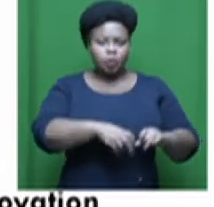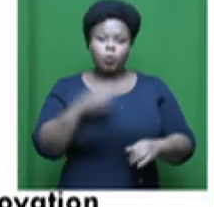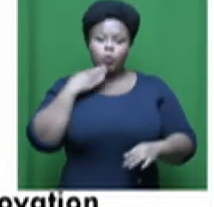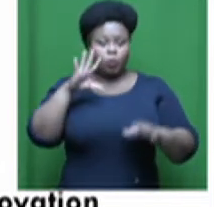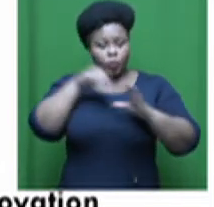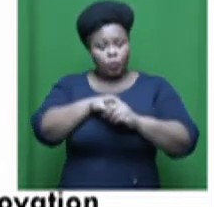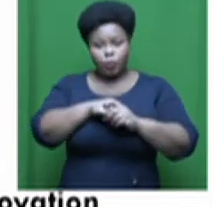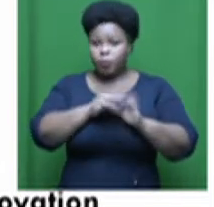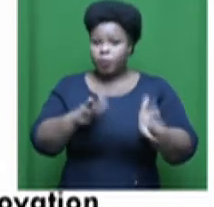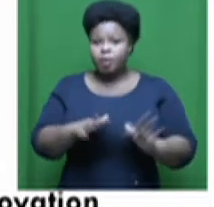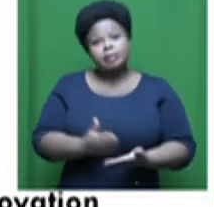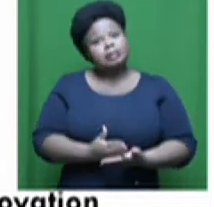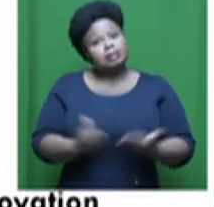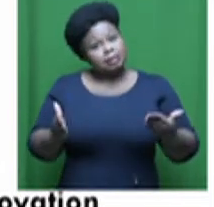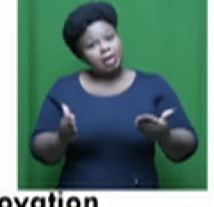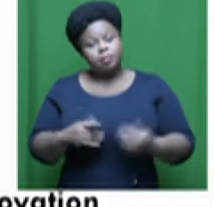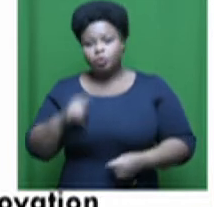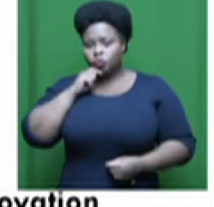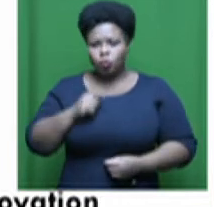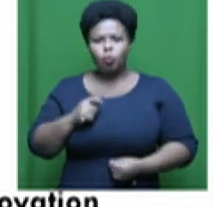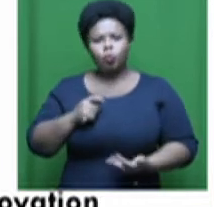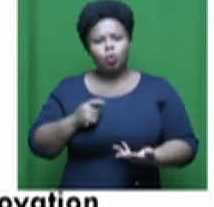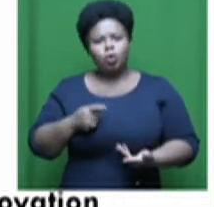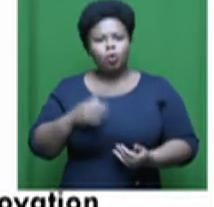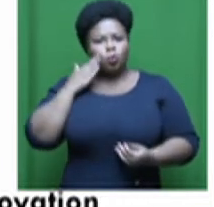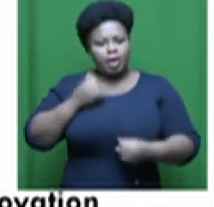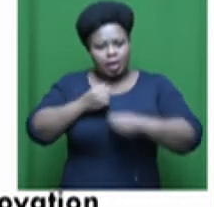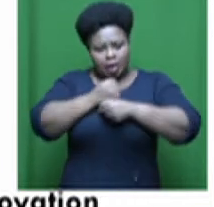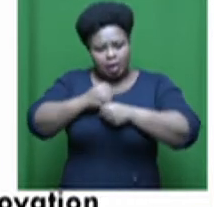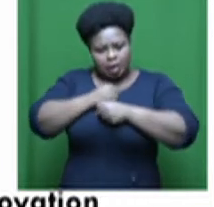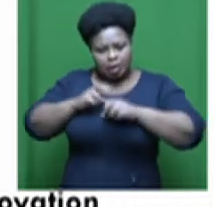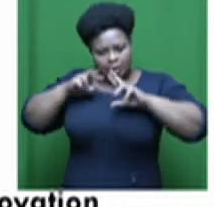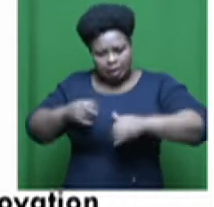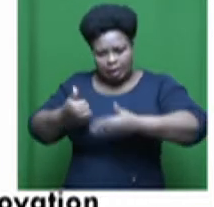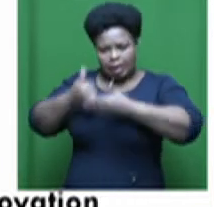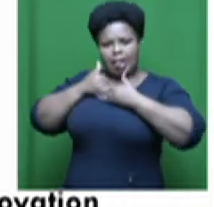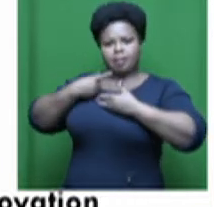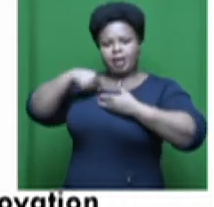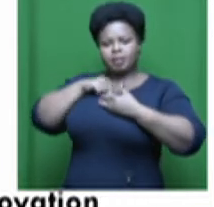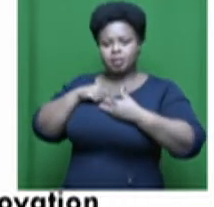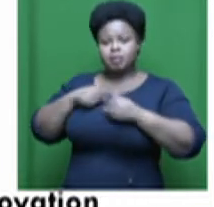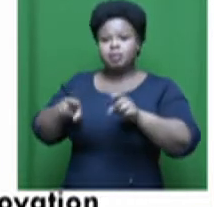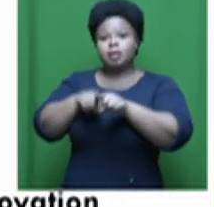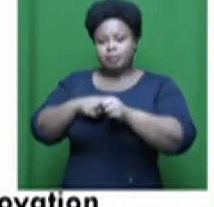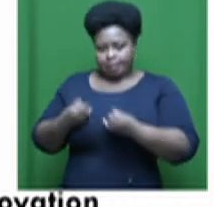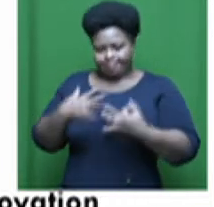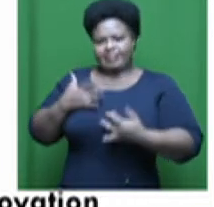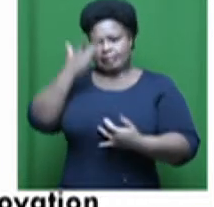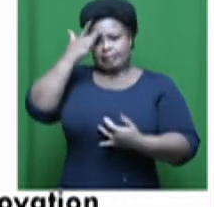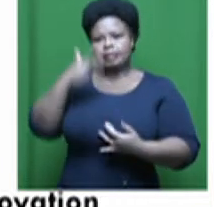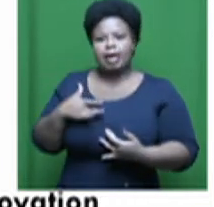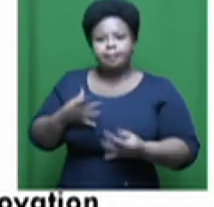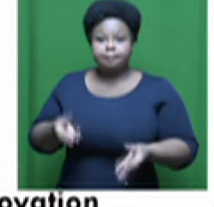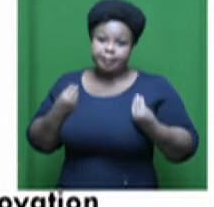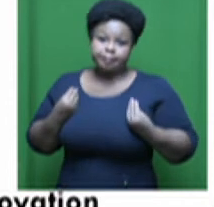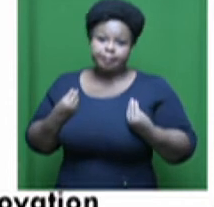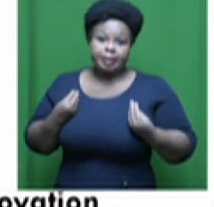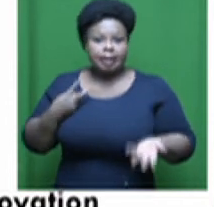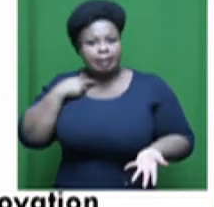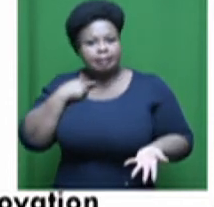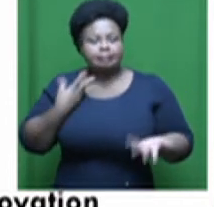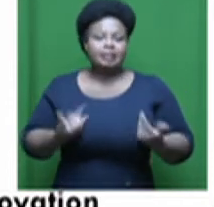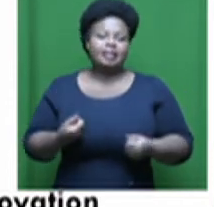whom unfortunately ended up getting infected during the course of assisting in getting the answers that we require as a country. And finally,